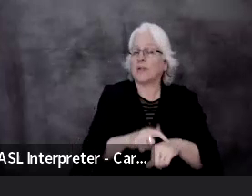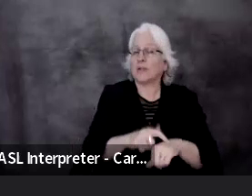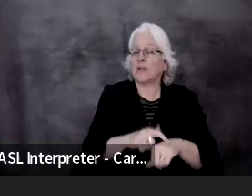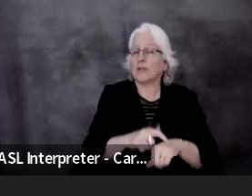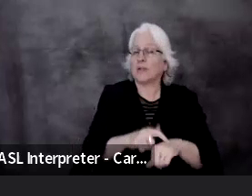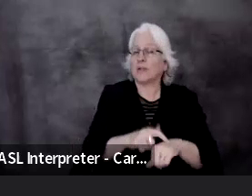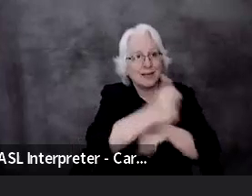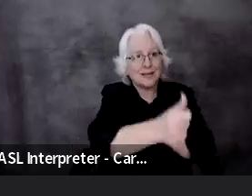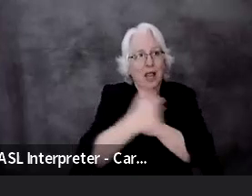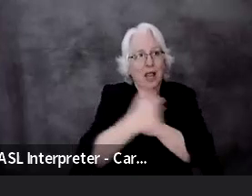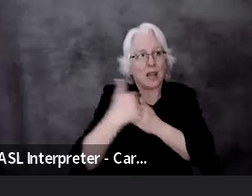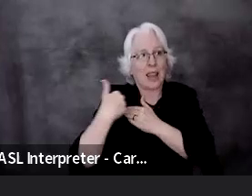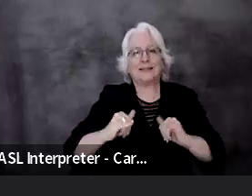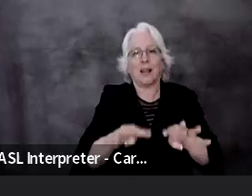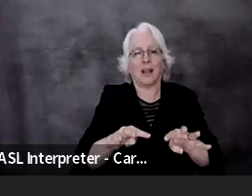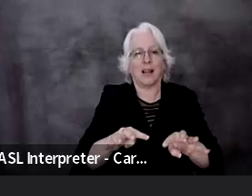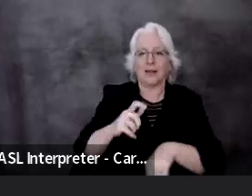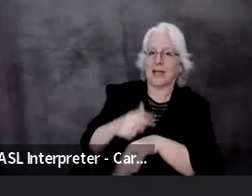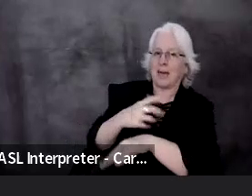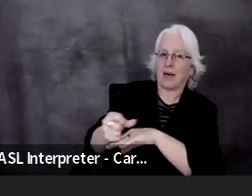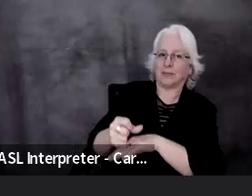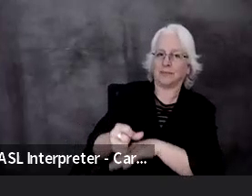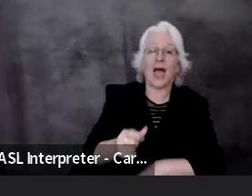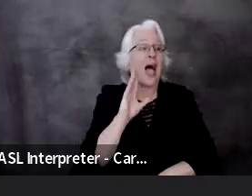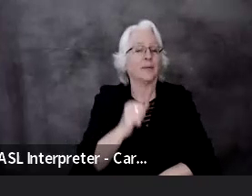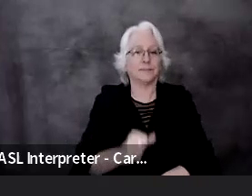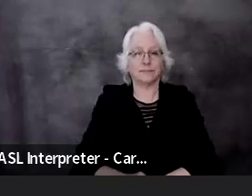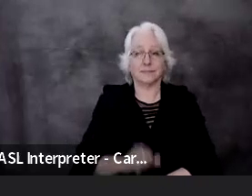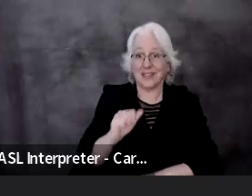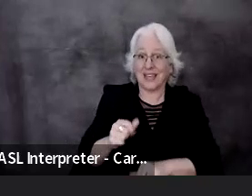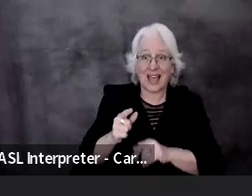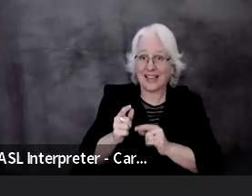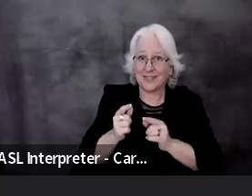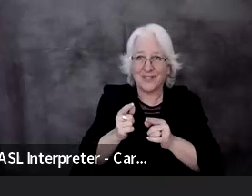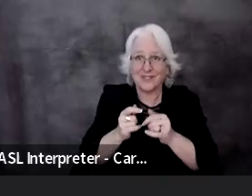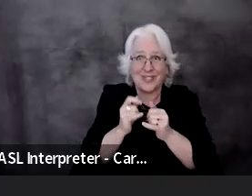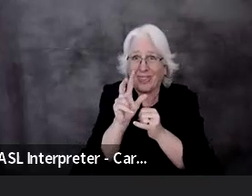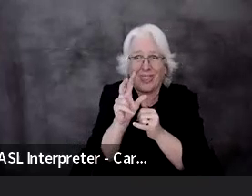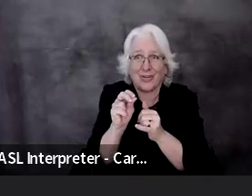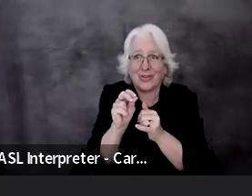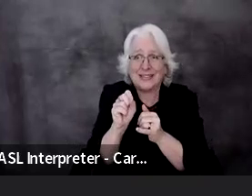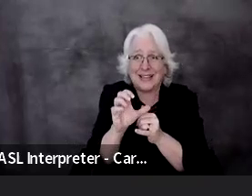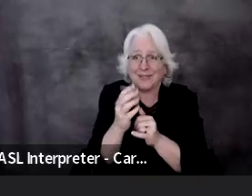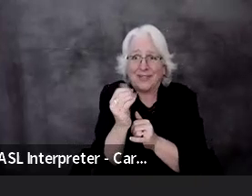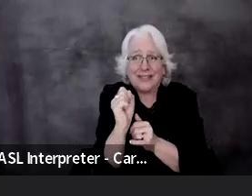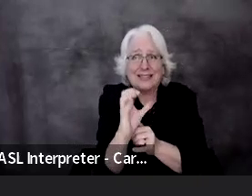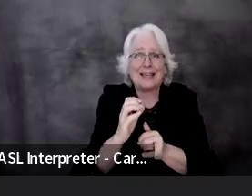uncertain. Carol. Draft recommendations, can I have like just 30 to 15